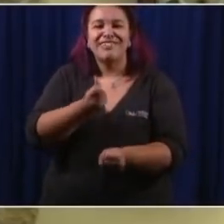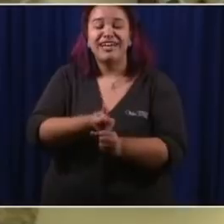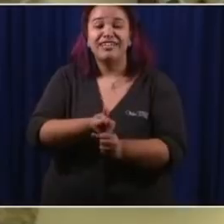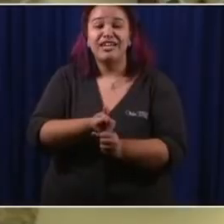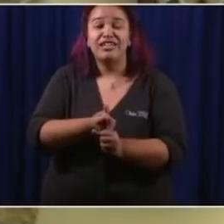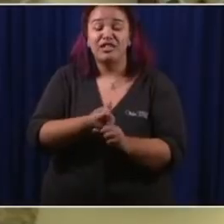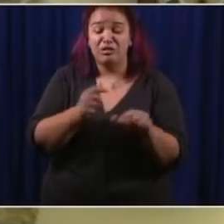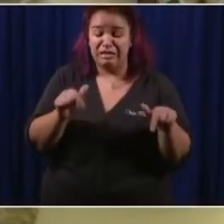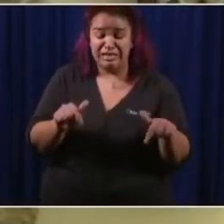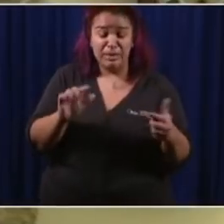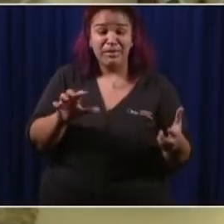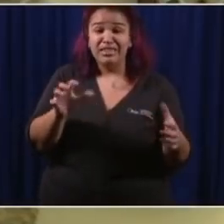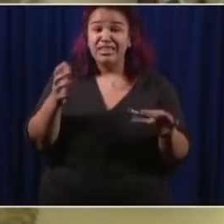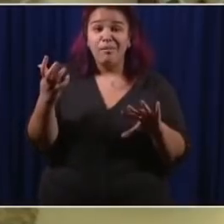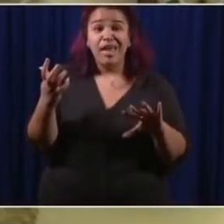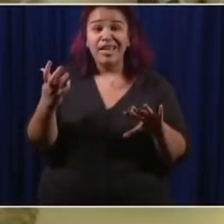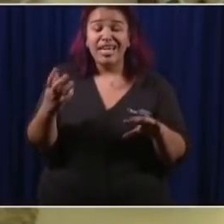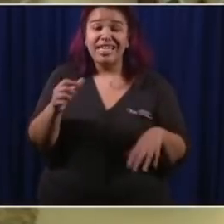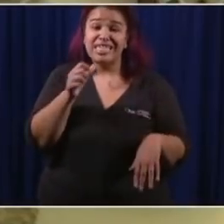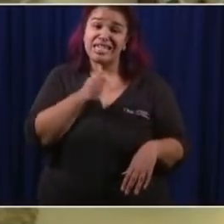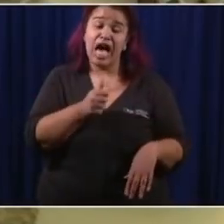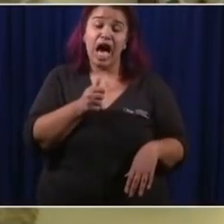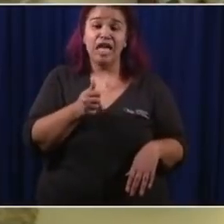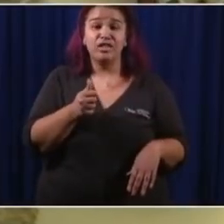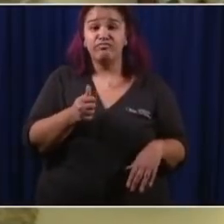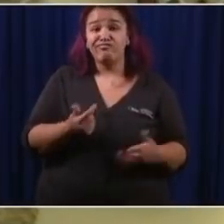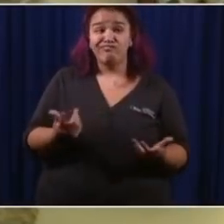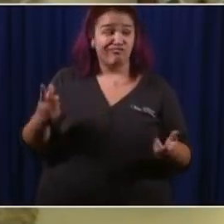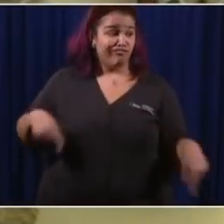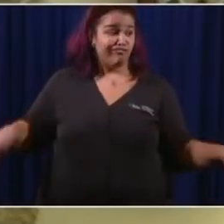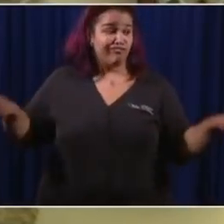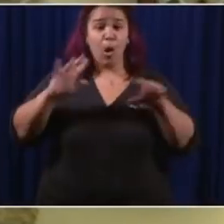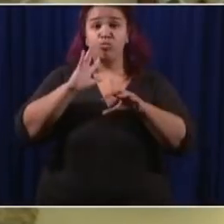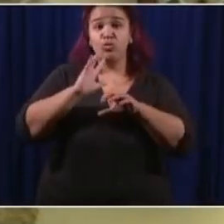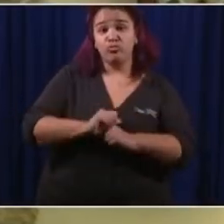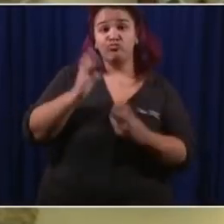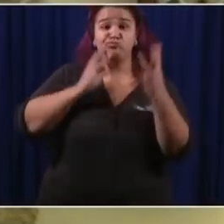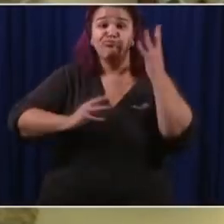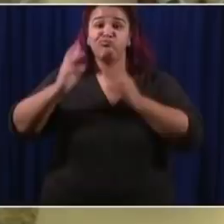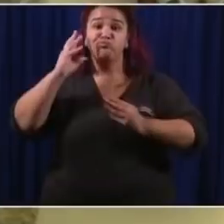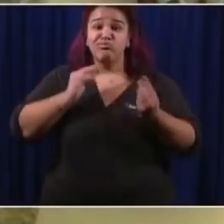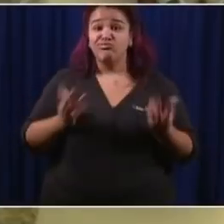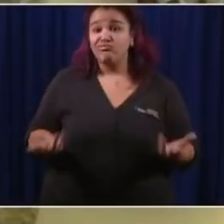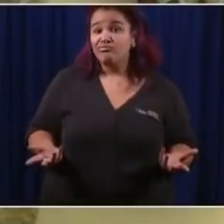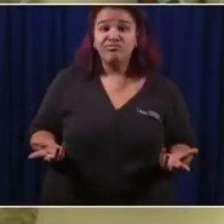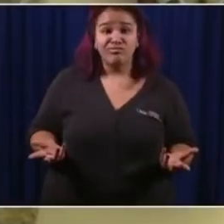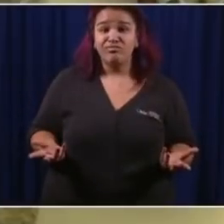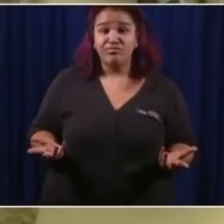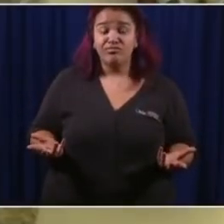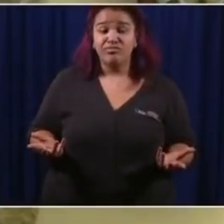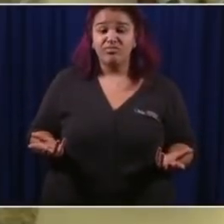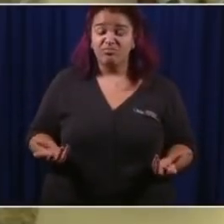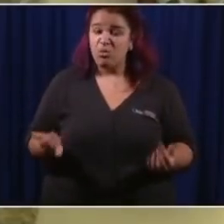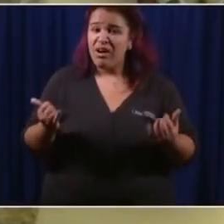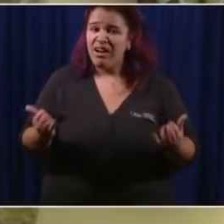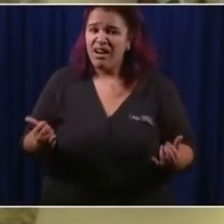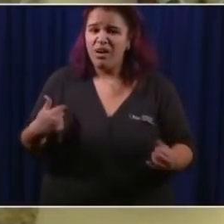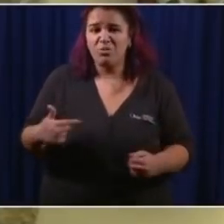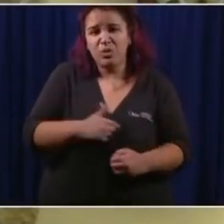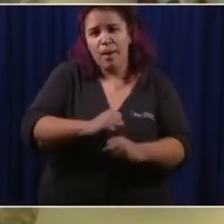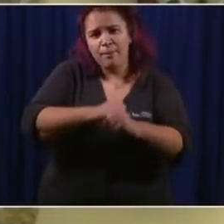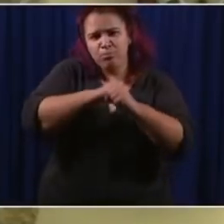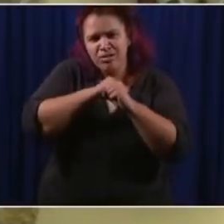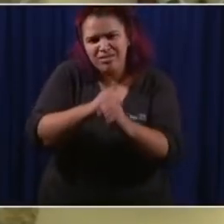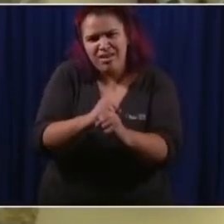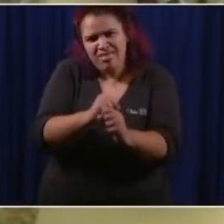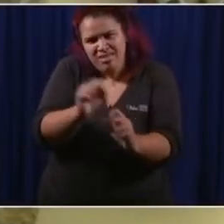to do what we need to do to protect Ohioans. I think the good news is